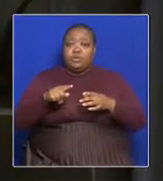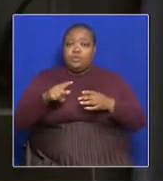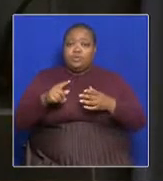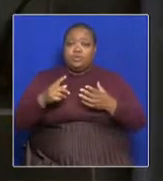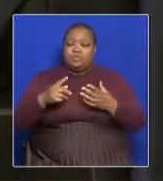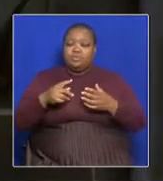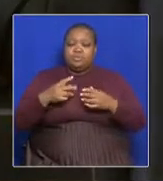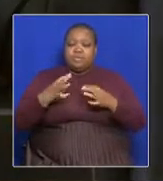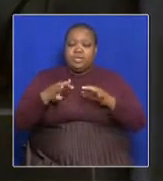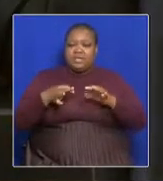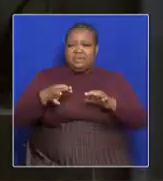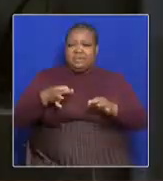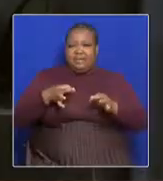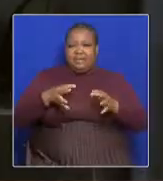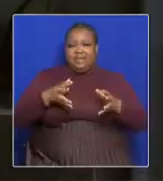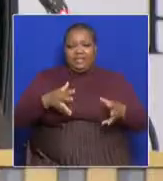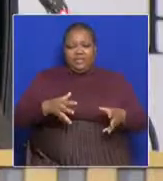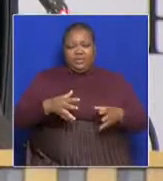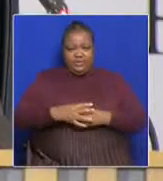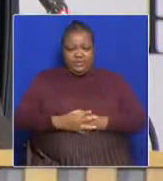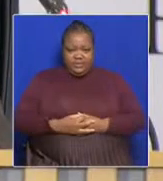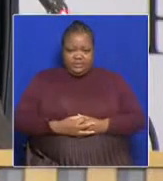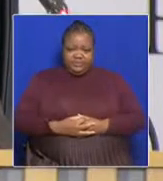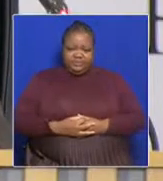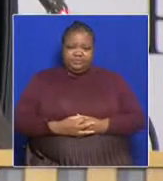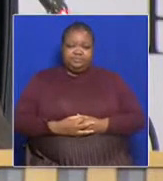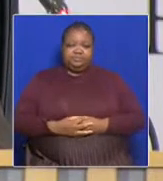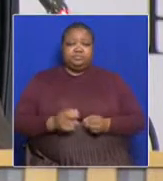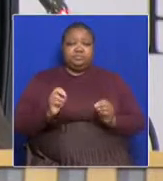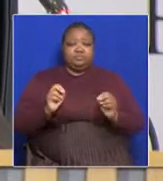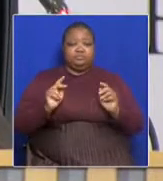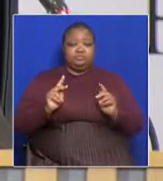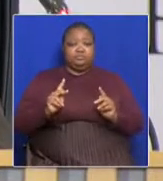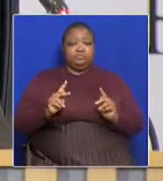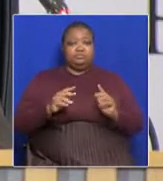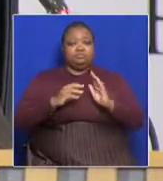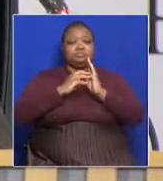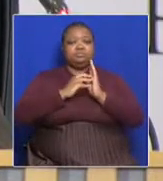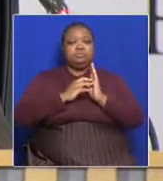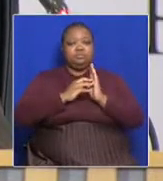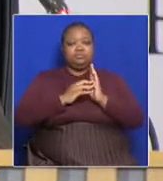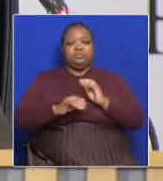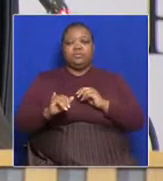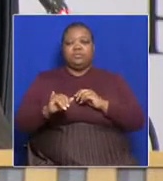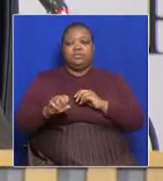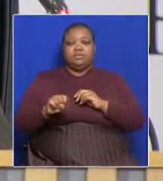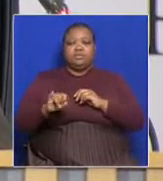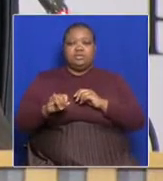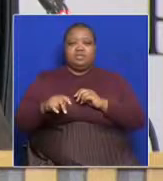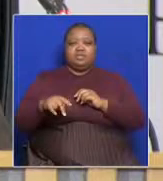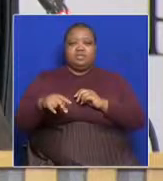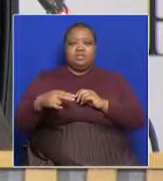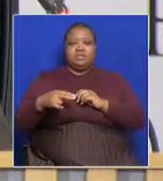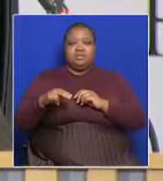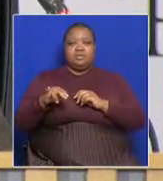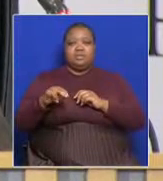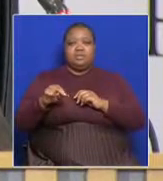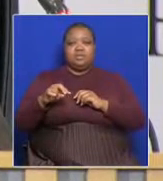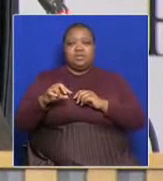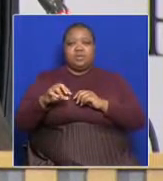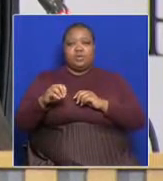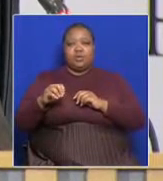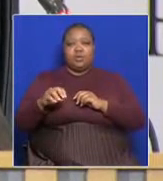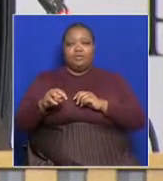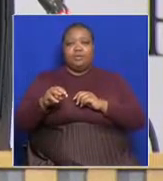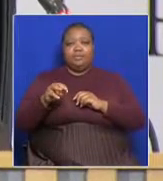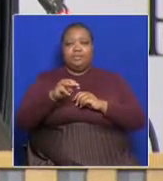Okay. Commissioner, if I may use the example of the Isipingo Mandrax, that was also, it's not that much